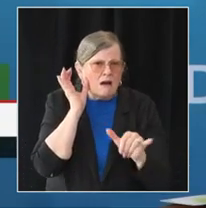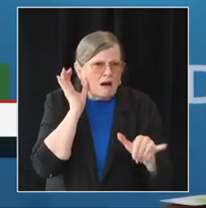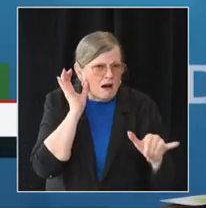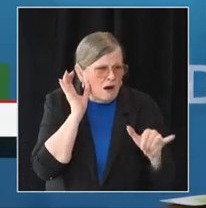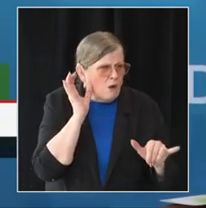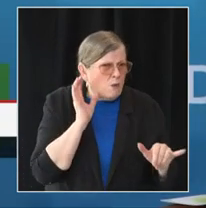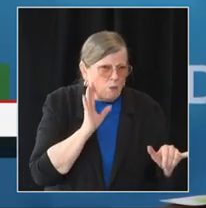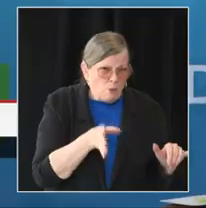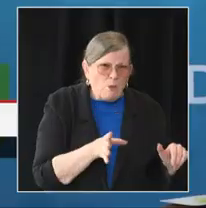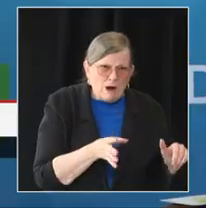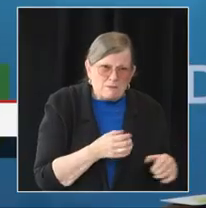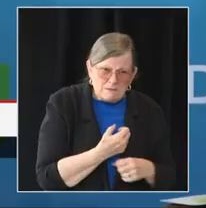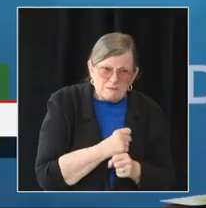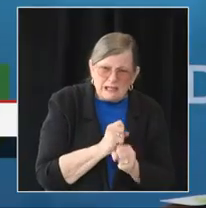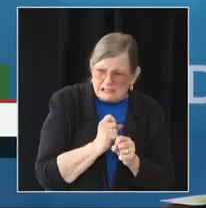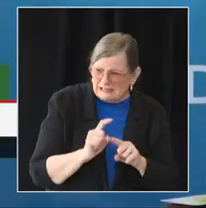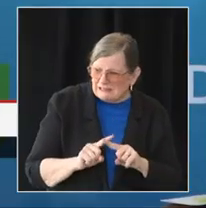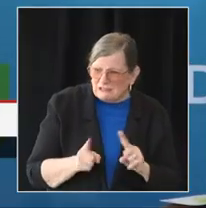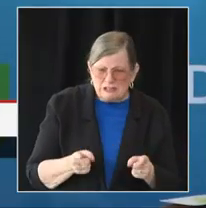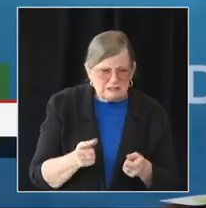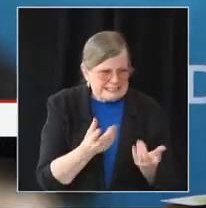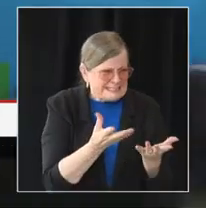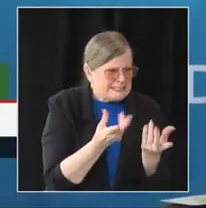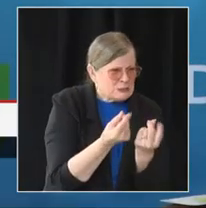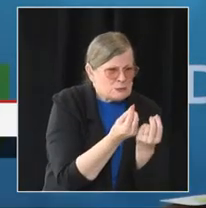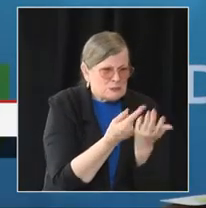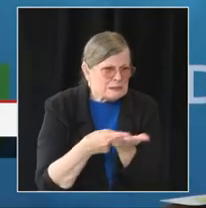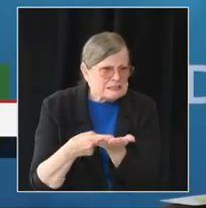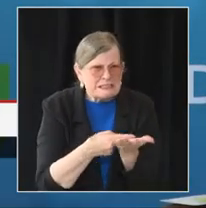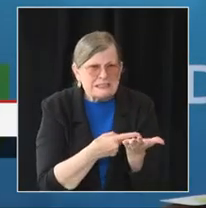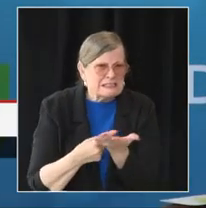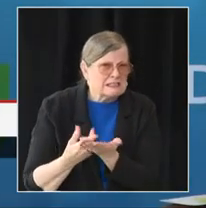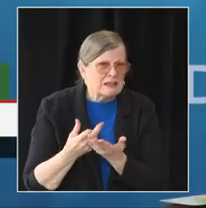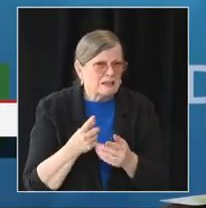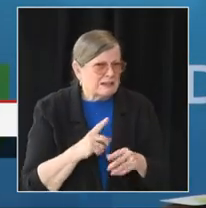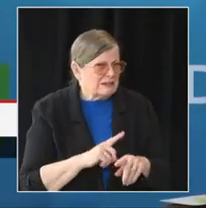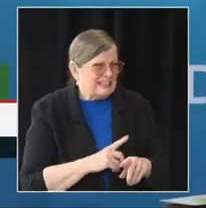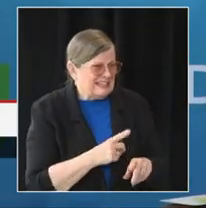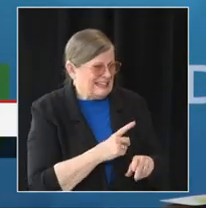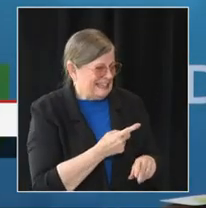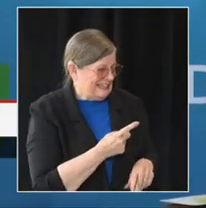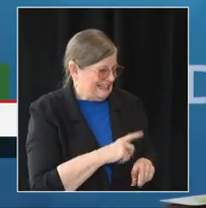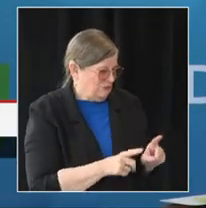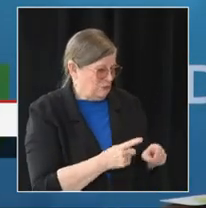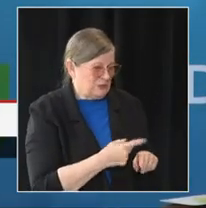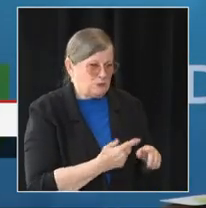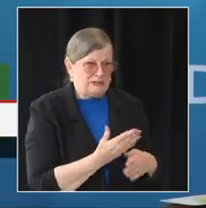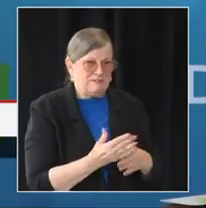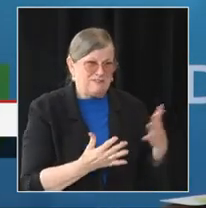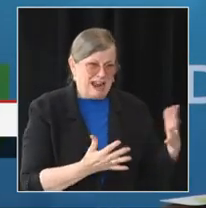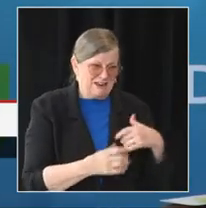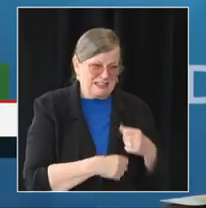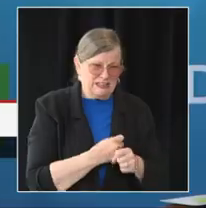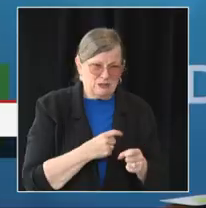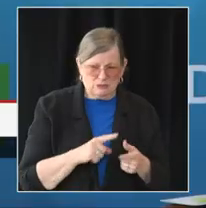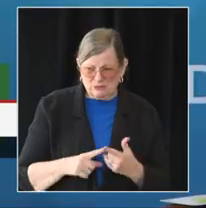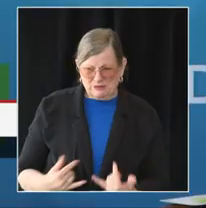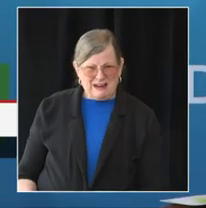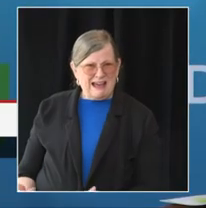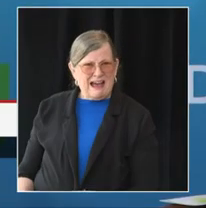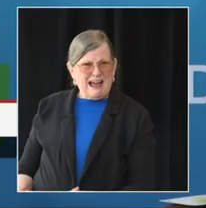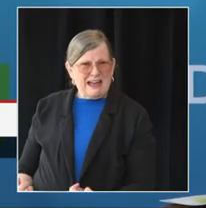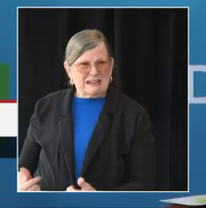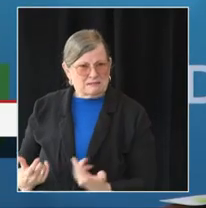between 2 years ago and now, or 5 years ago and now, they have to listen. So don't underestimate